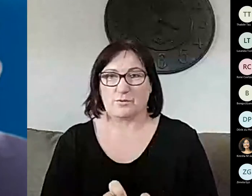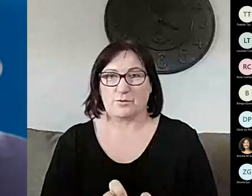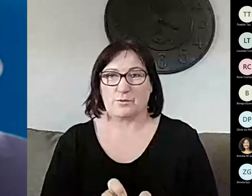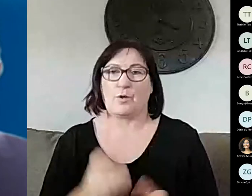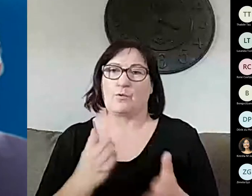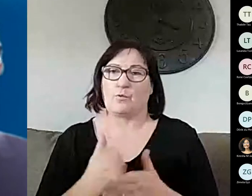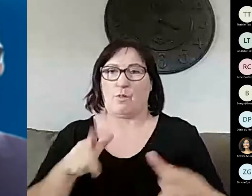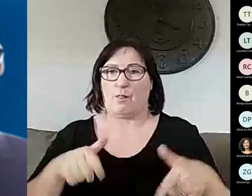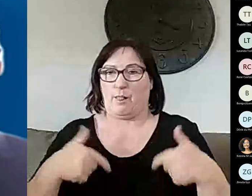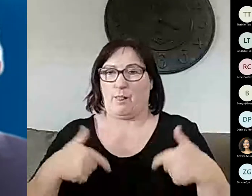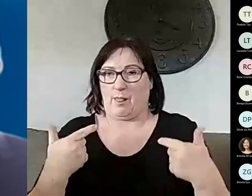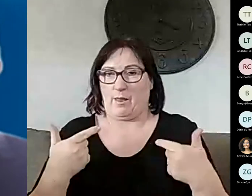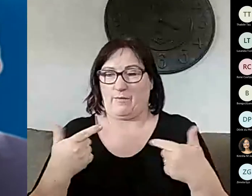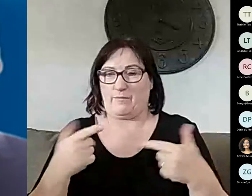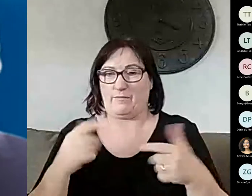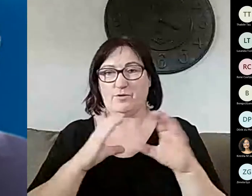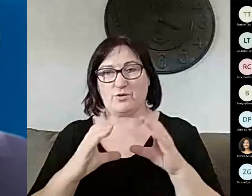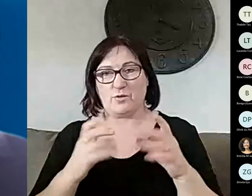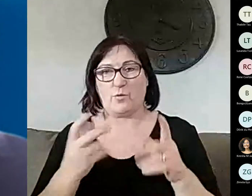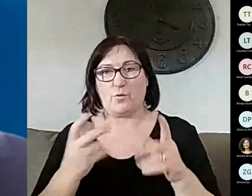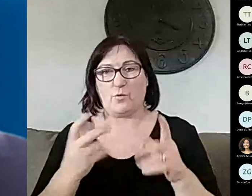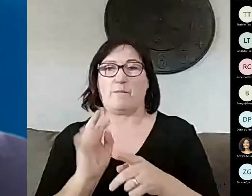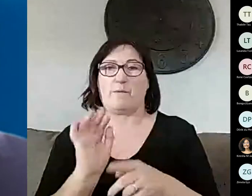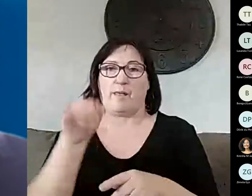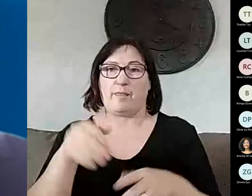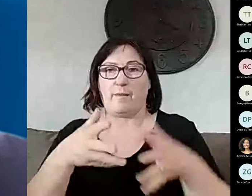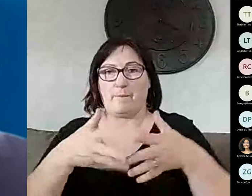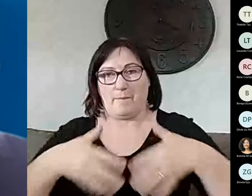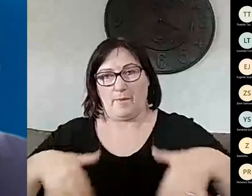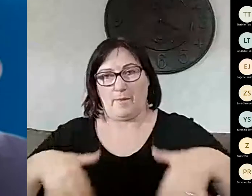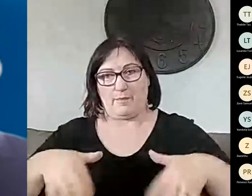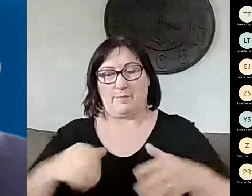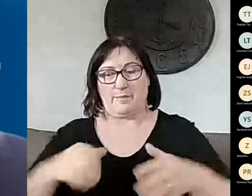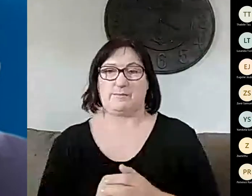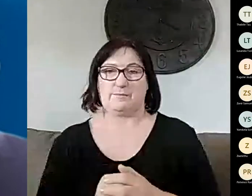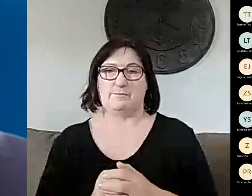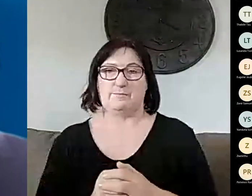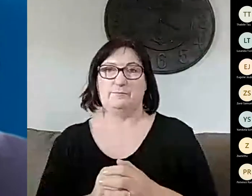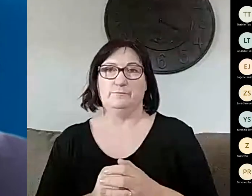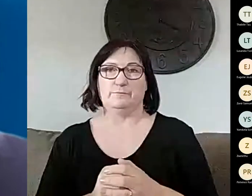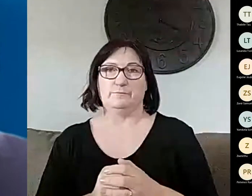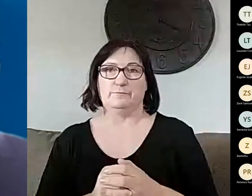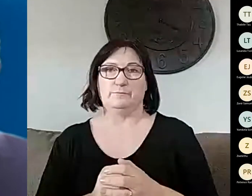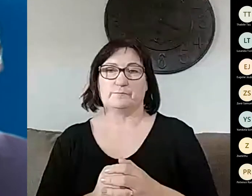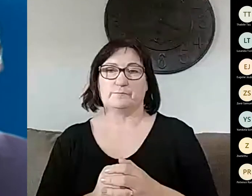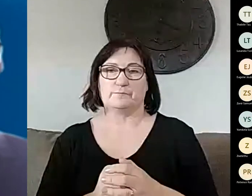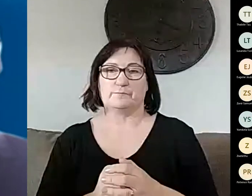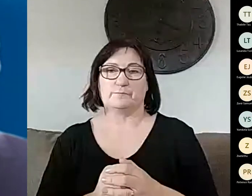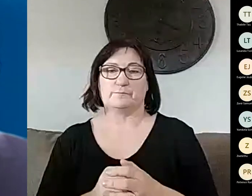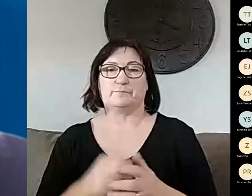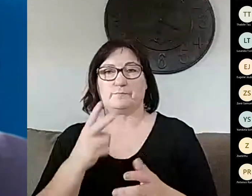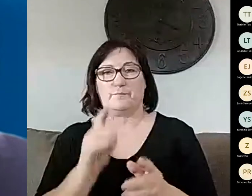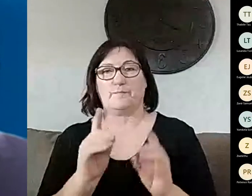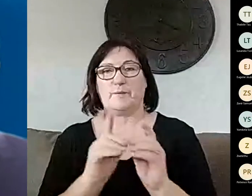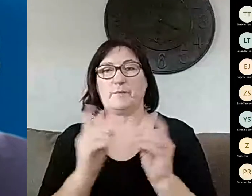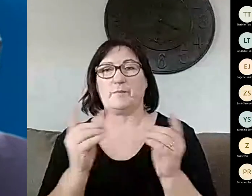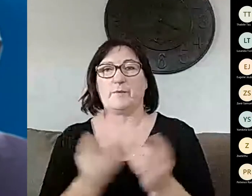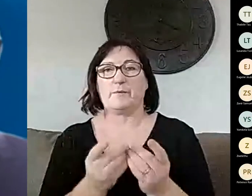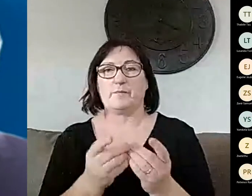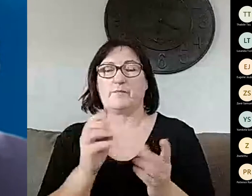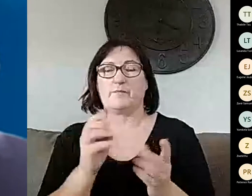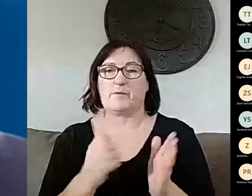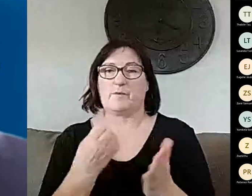our panelists later on. Also note that the Department of Economic Development and Tourism will be posting